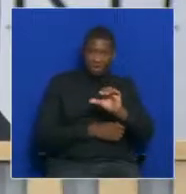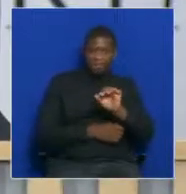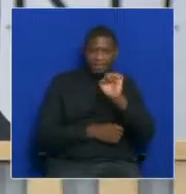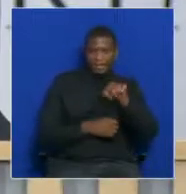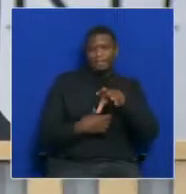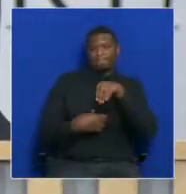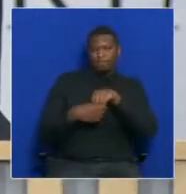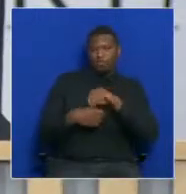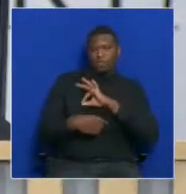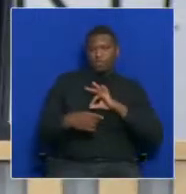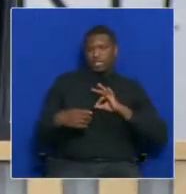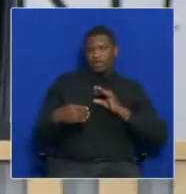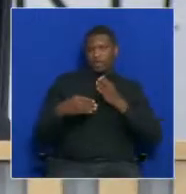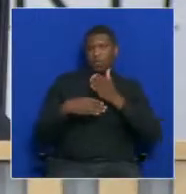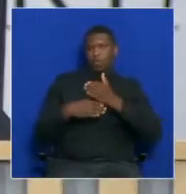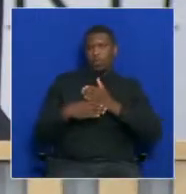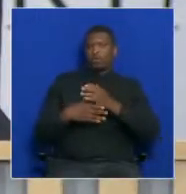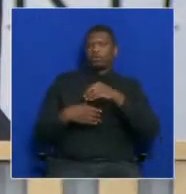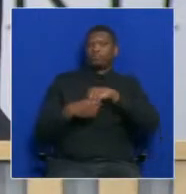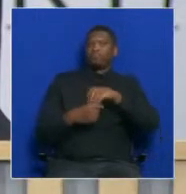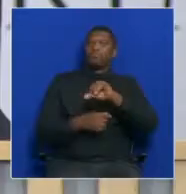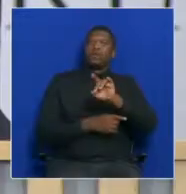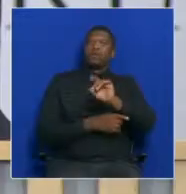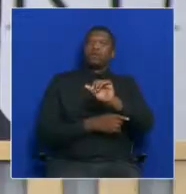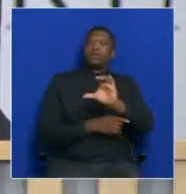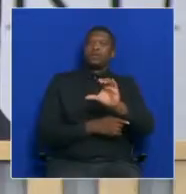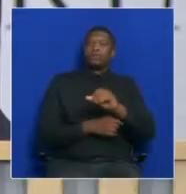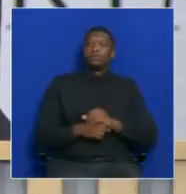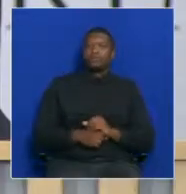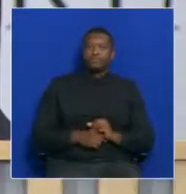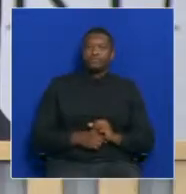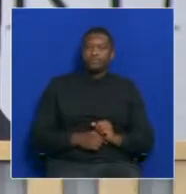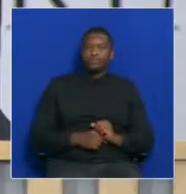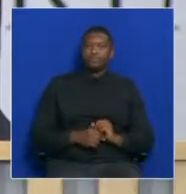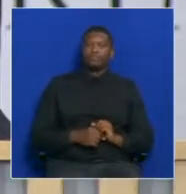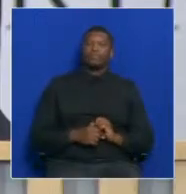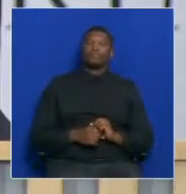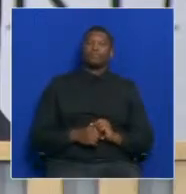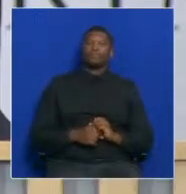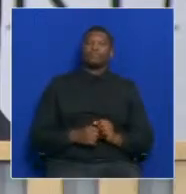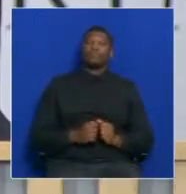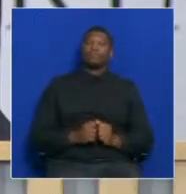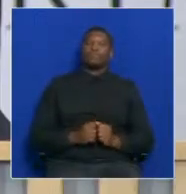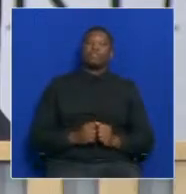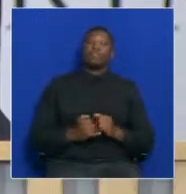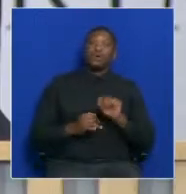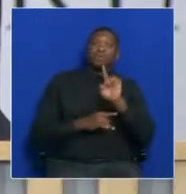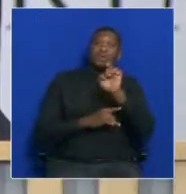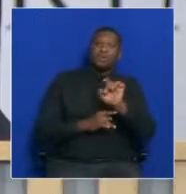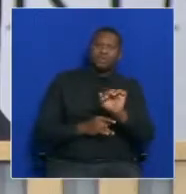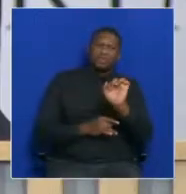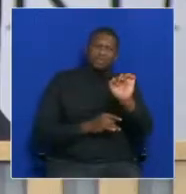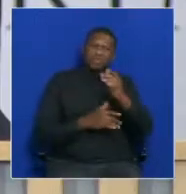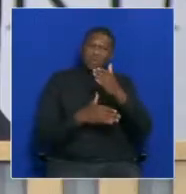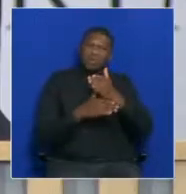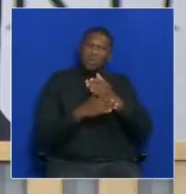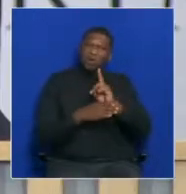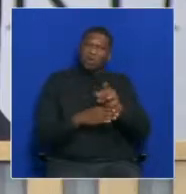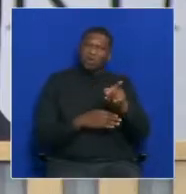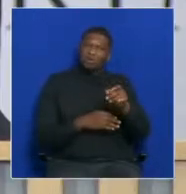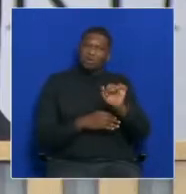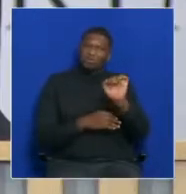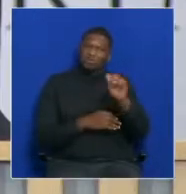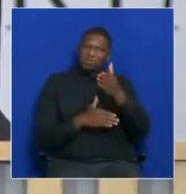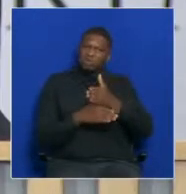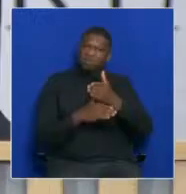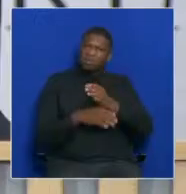you. In what position? Sorry. Except my question, is she a prosecutor? What's her position in IDEC? Yes,